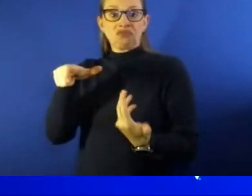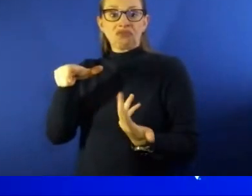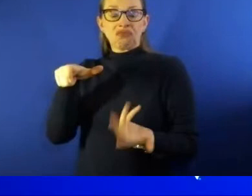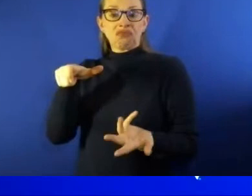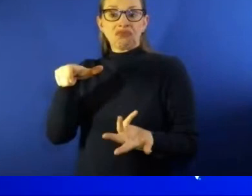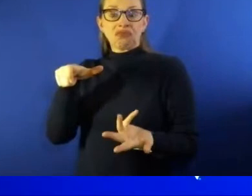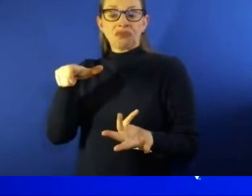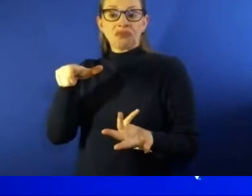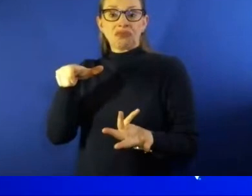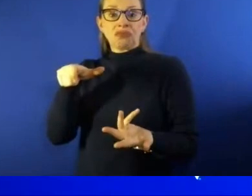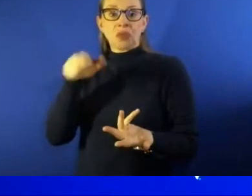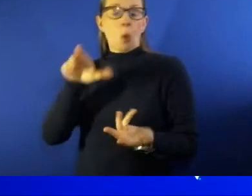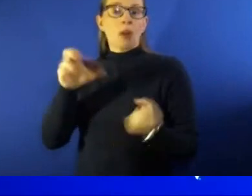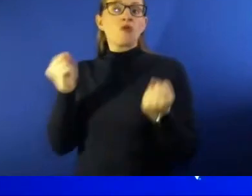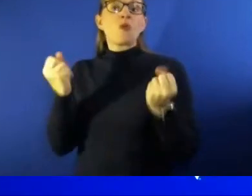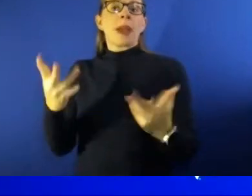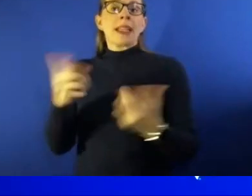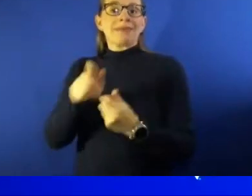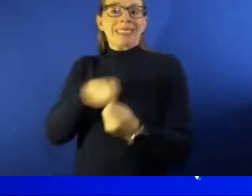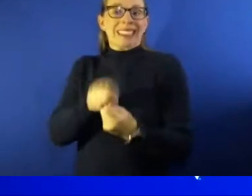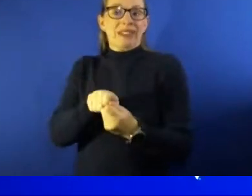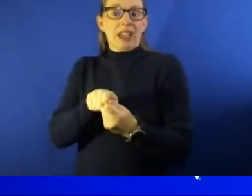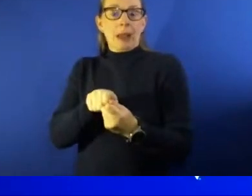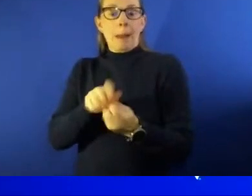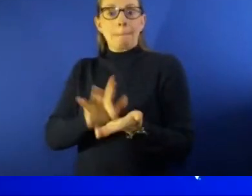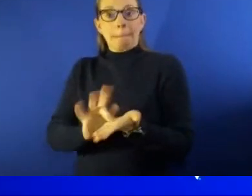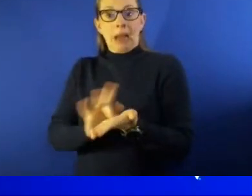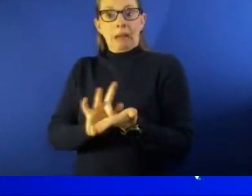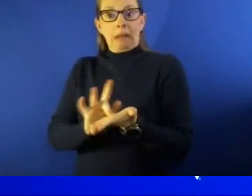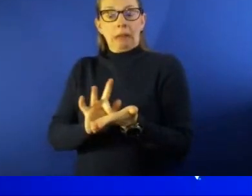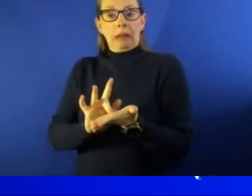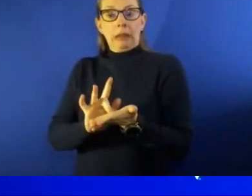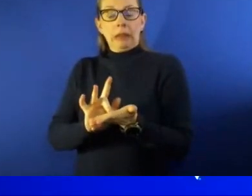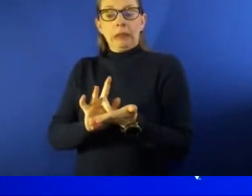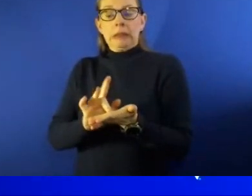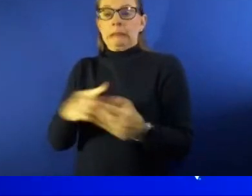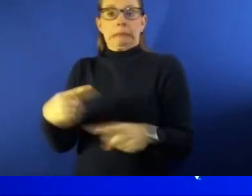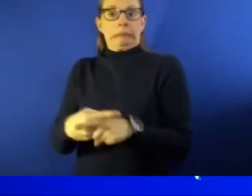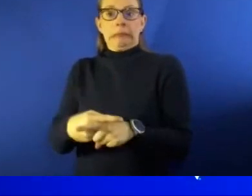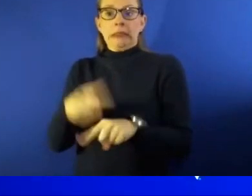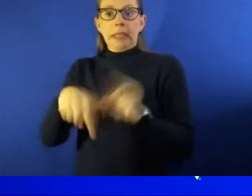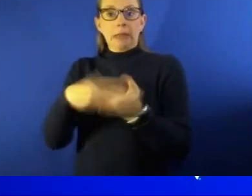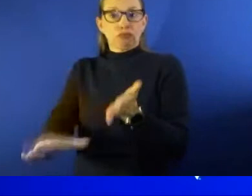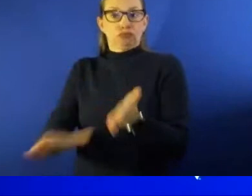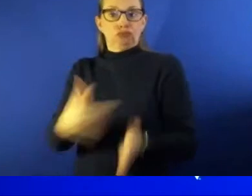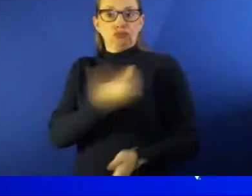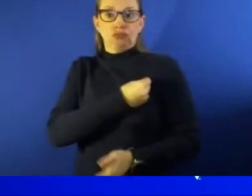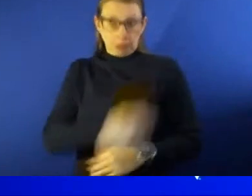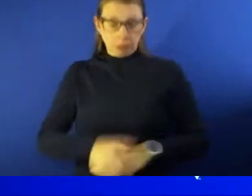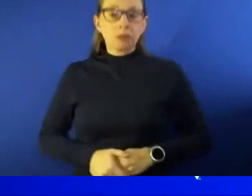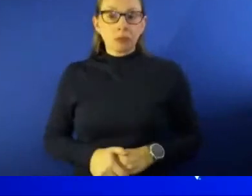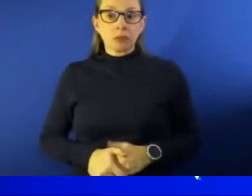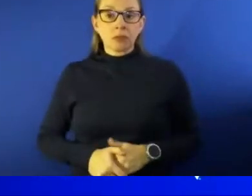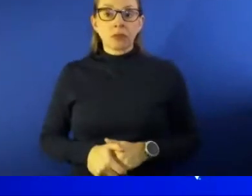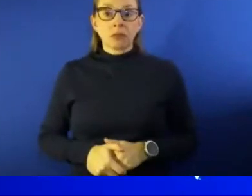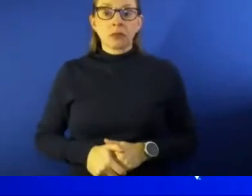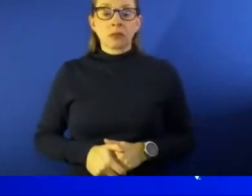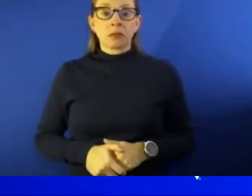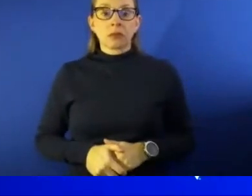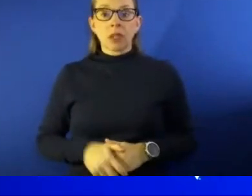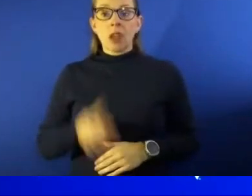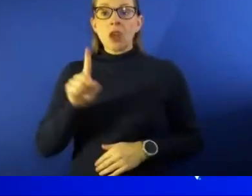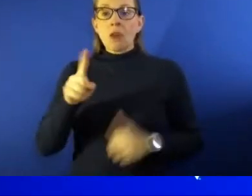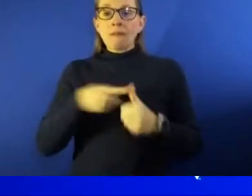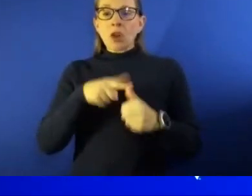or too many specific medical absolute contraindications to getting these vaccines. And the other point to your first question too